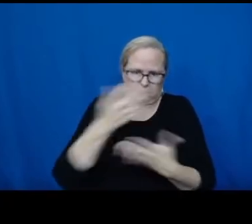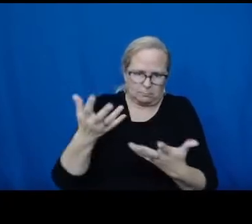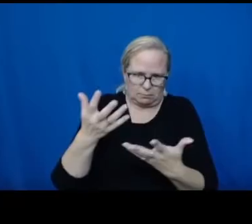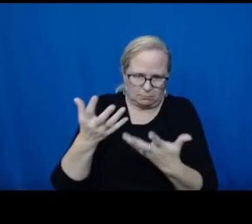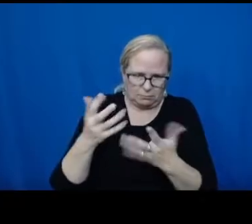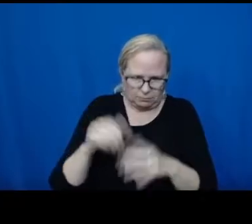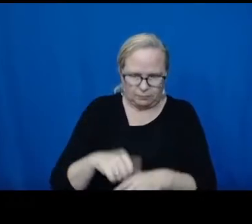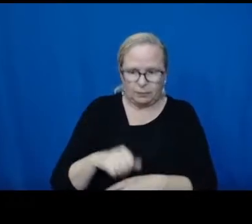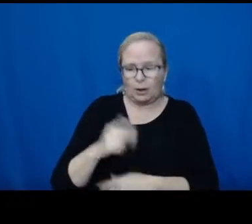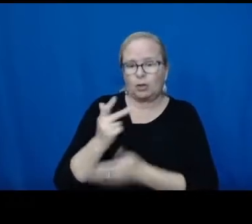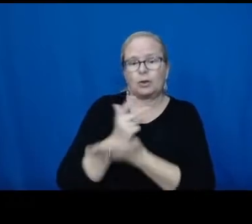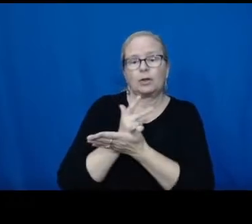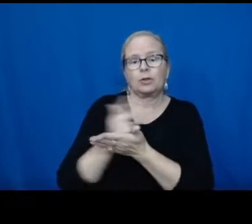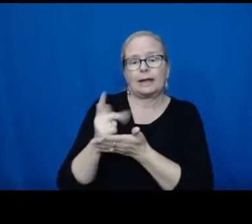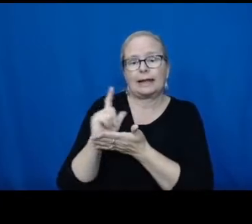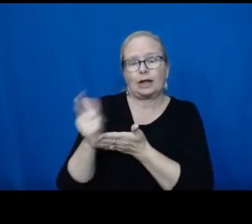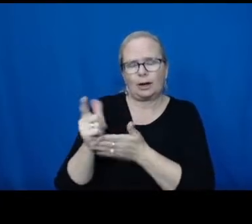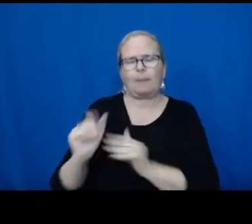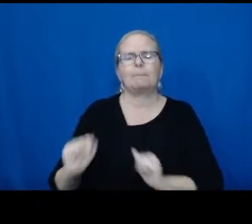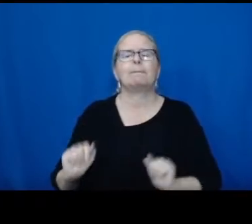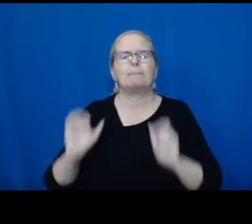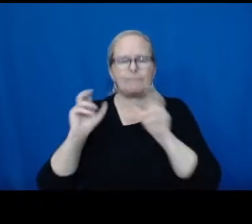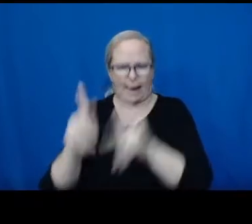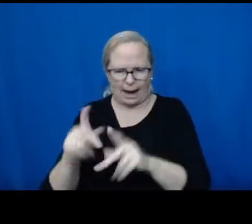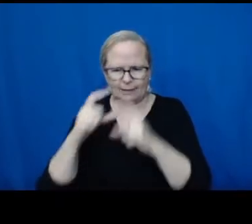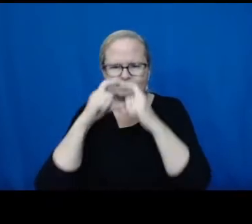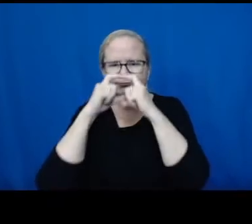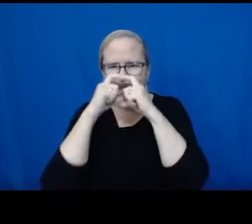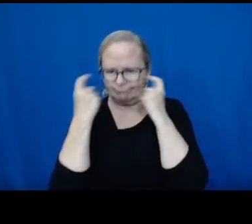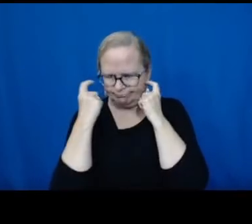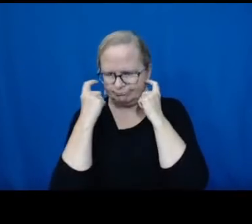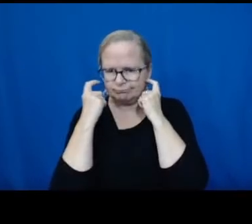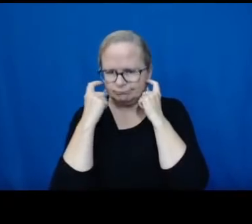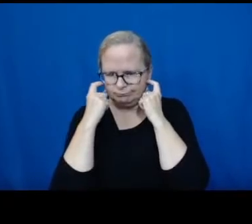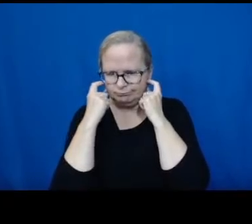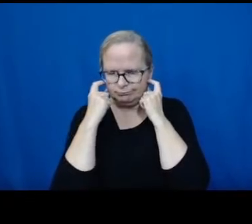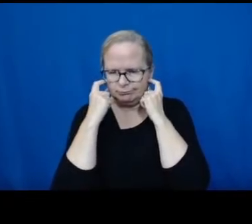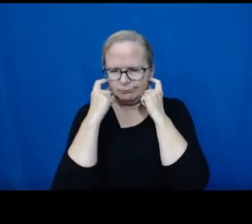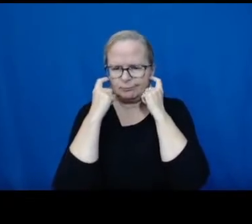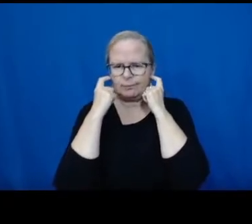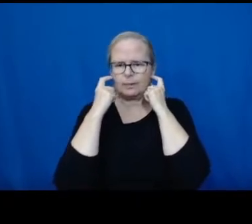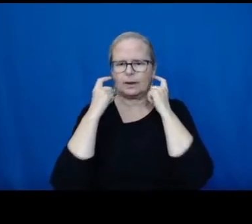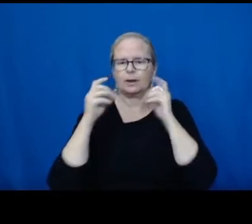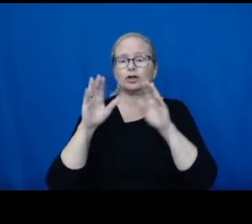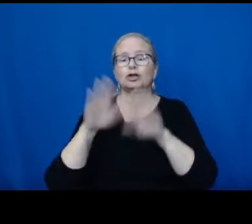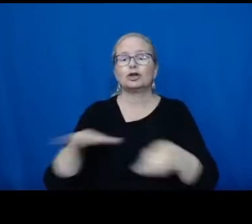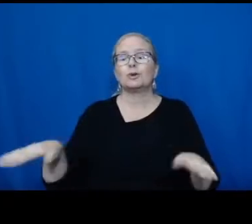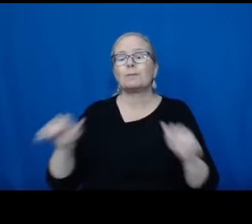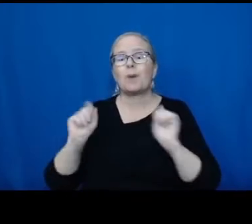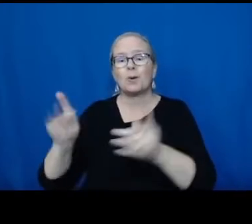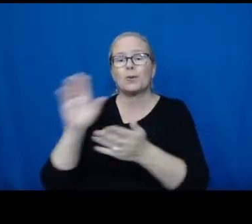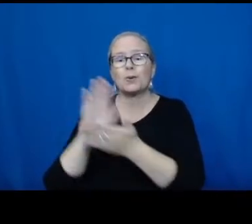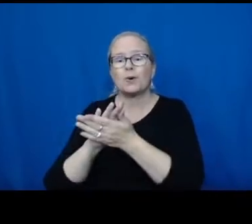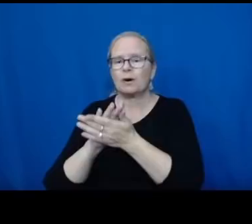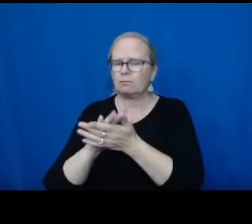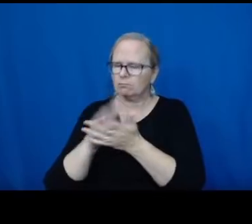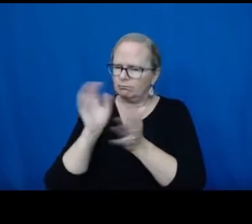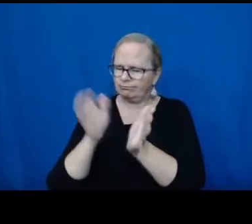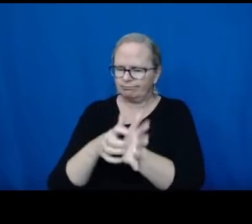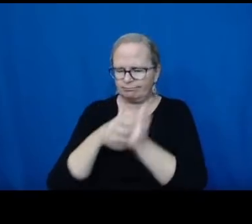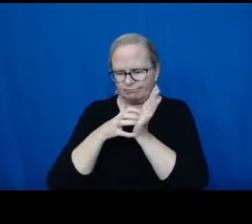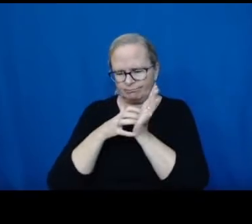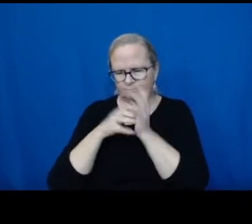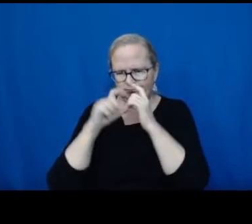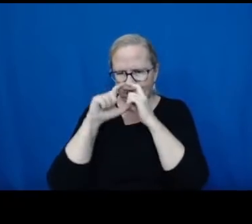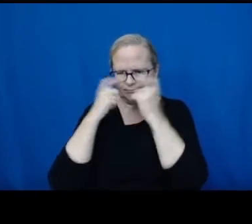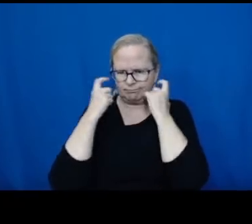fully masked. We have had requirements that a person must show proof of vaccination going into